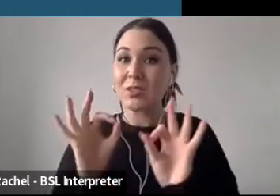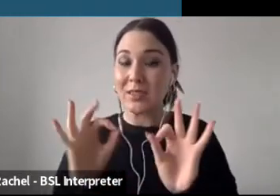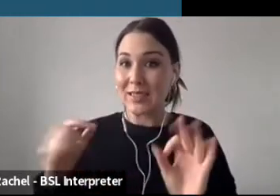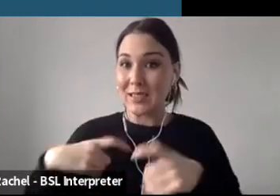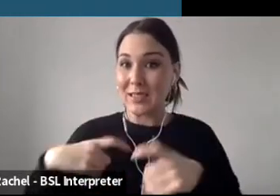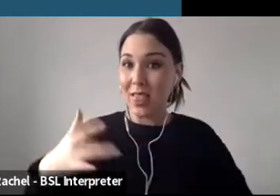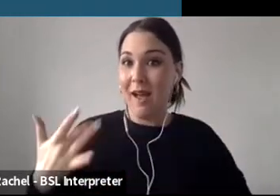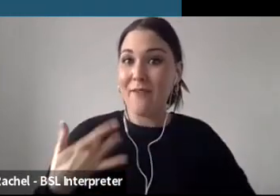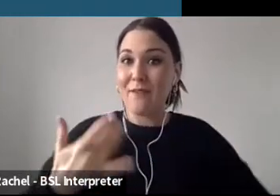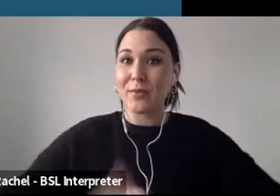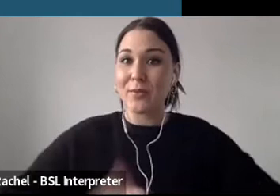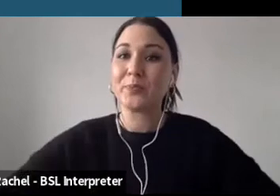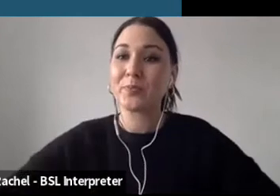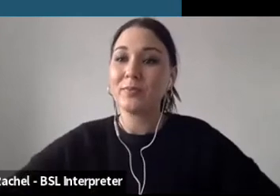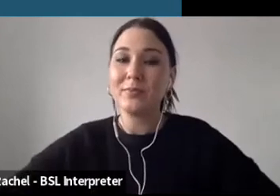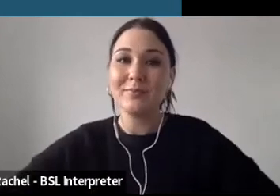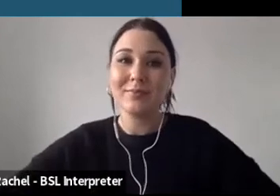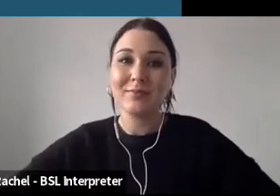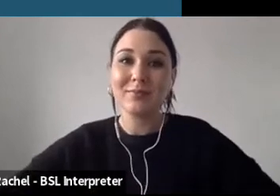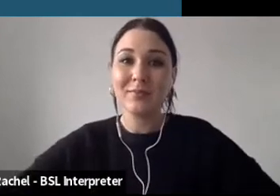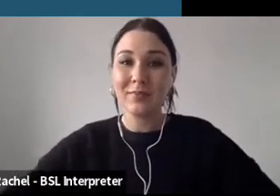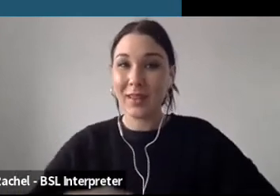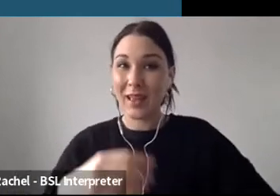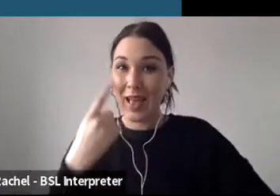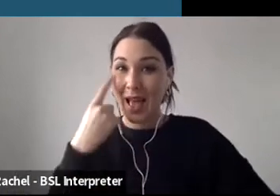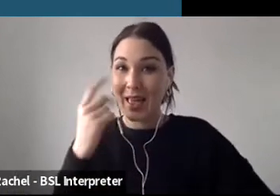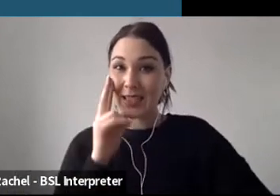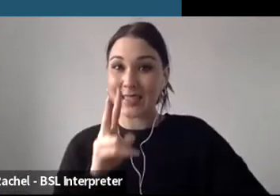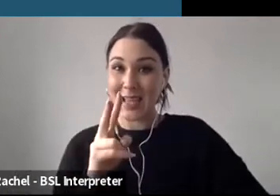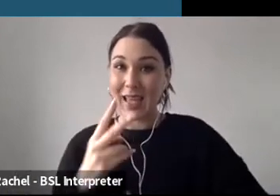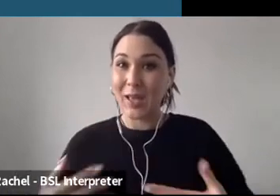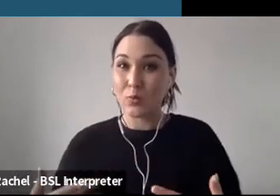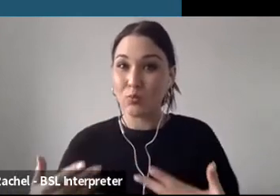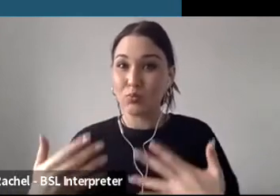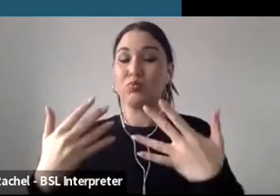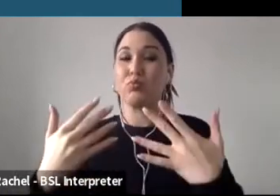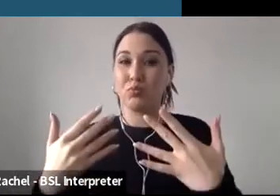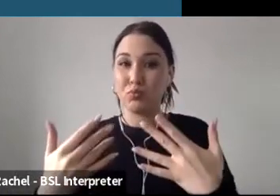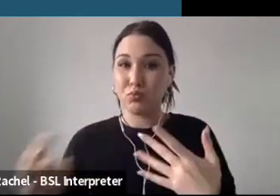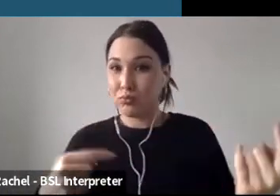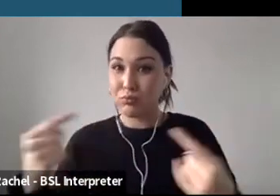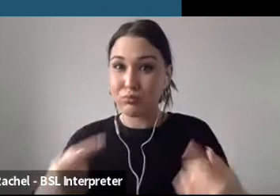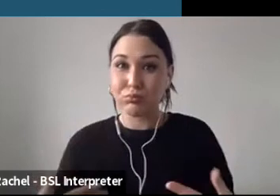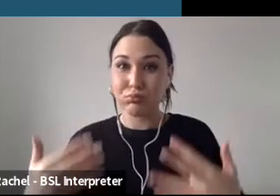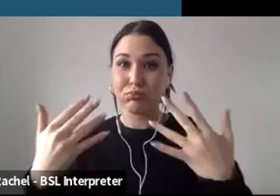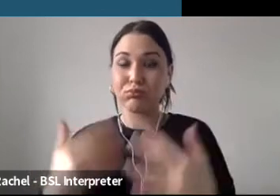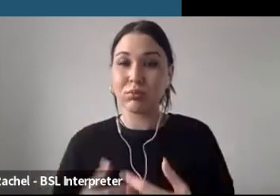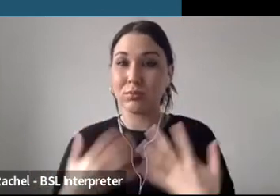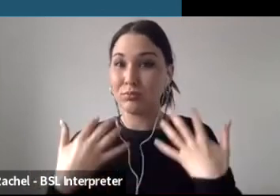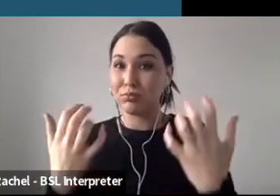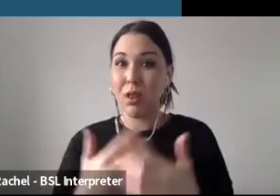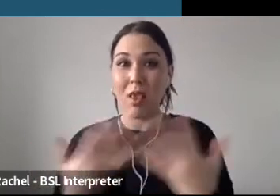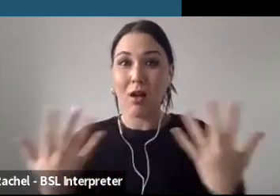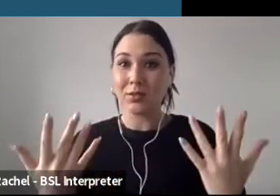So I can see the numbers jumping up, lots of participants joining us